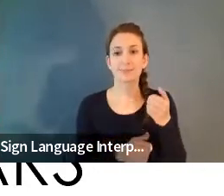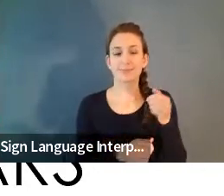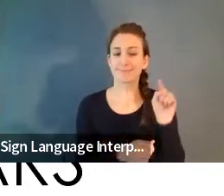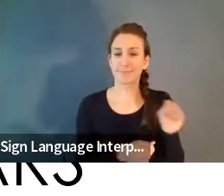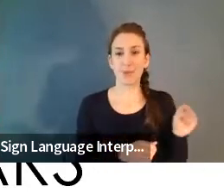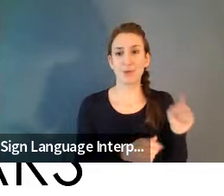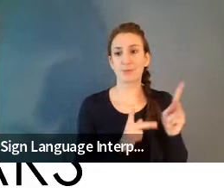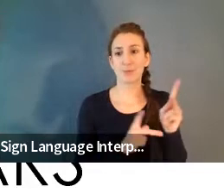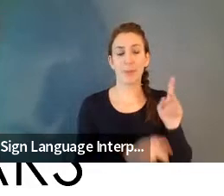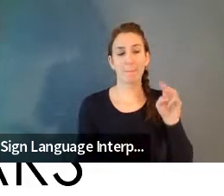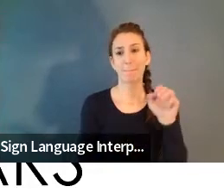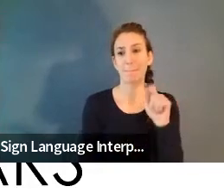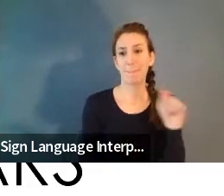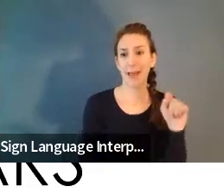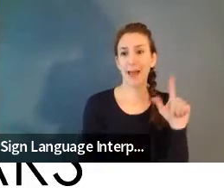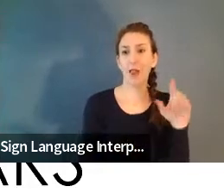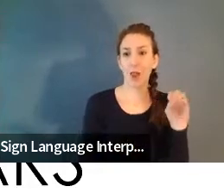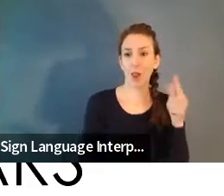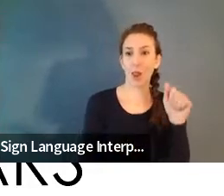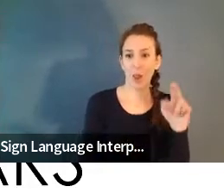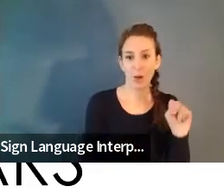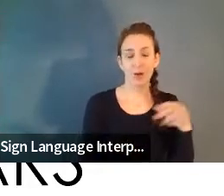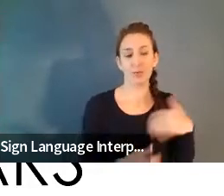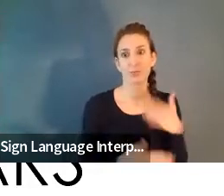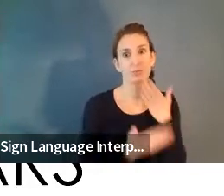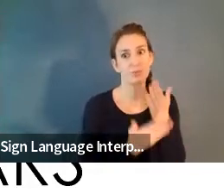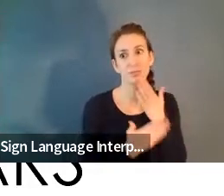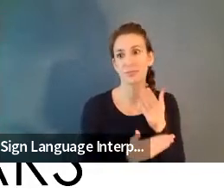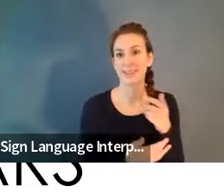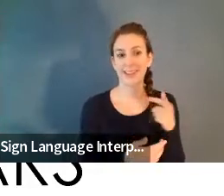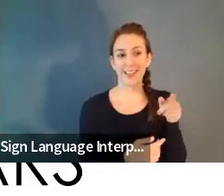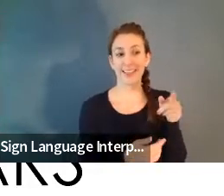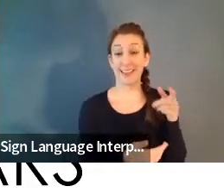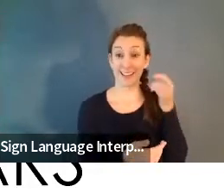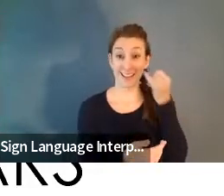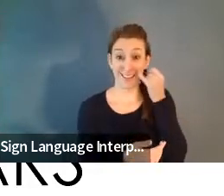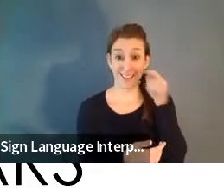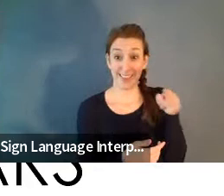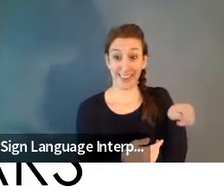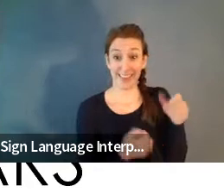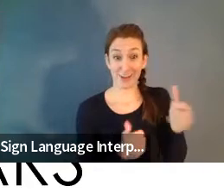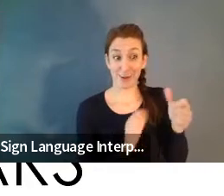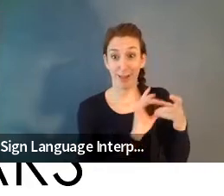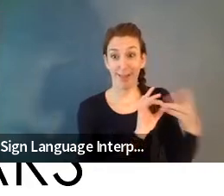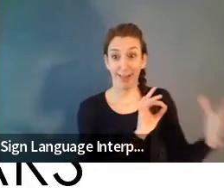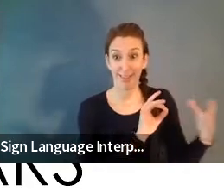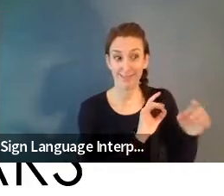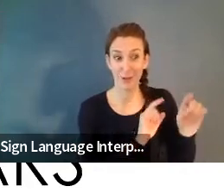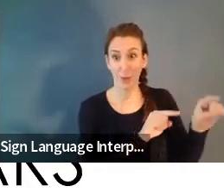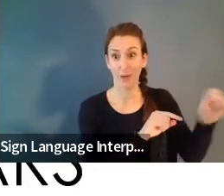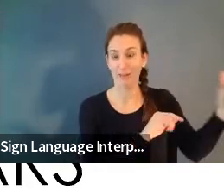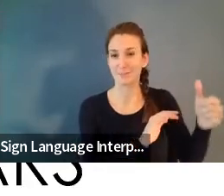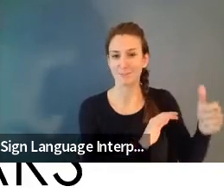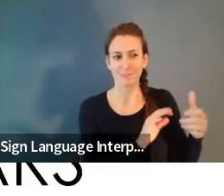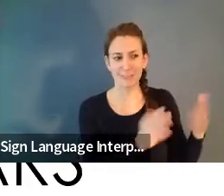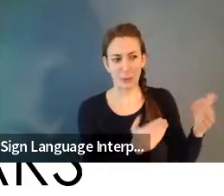Logan. Lucely and I refused to let them go even if they tried to. And so this is, you can see why, we're still all doing this presentation together, because